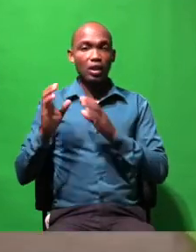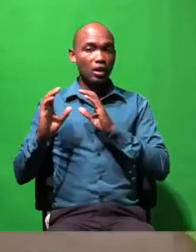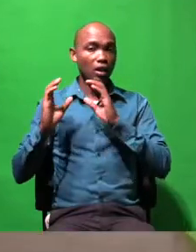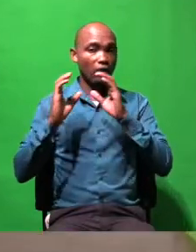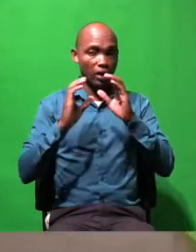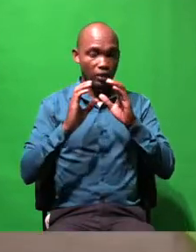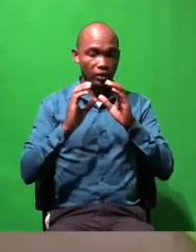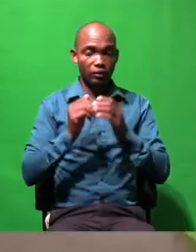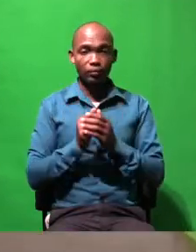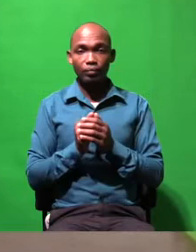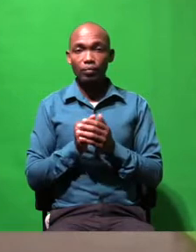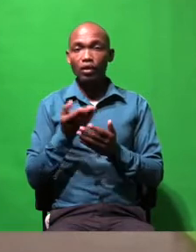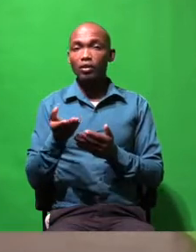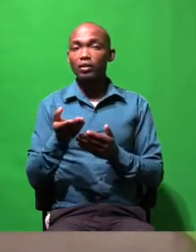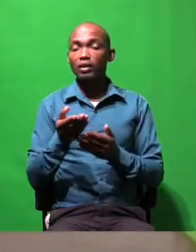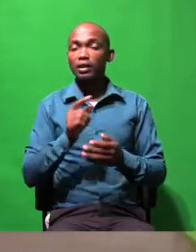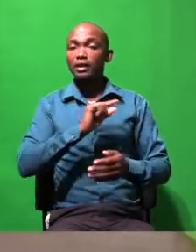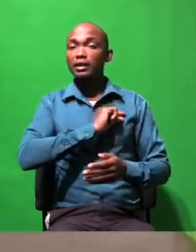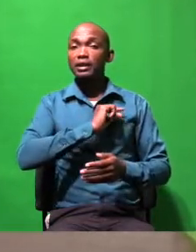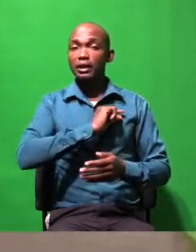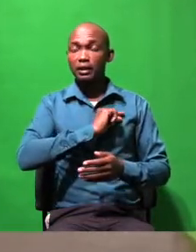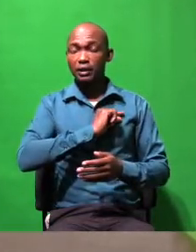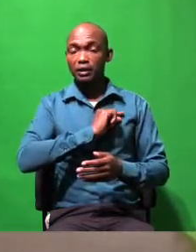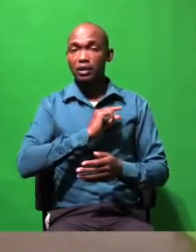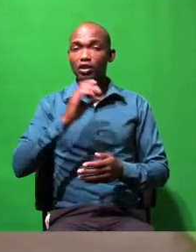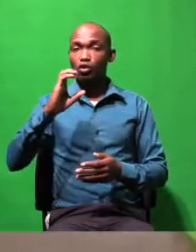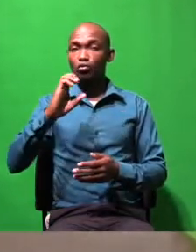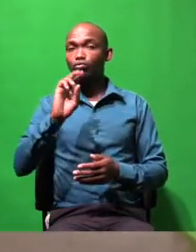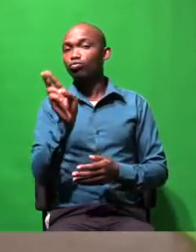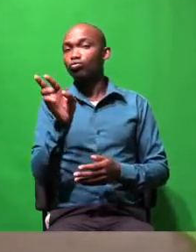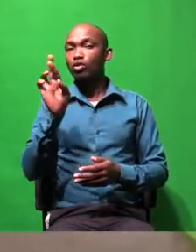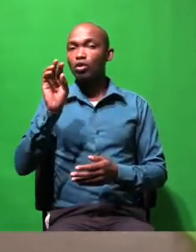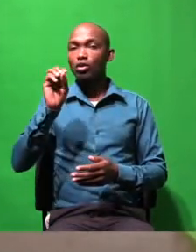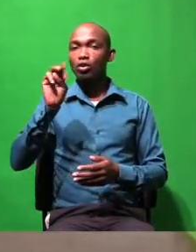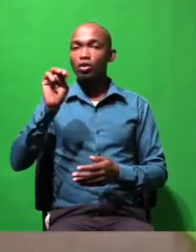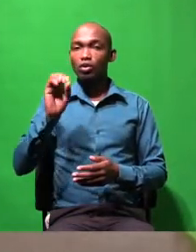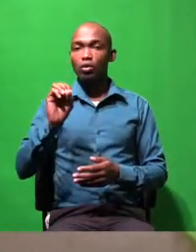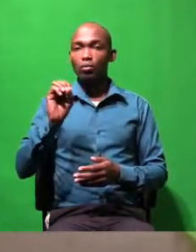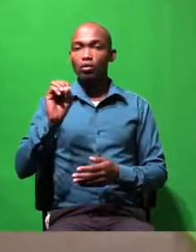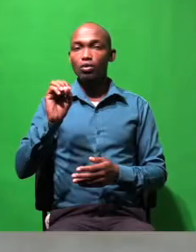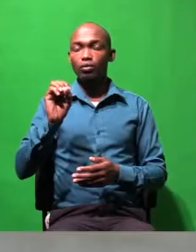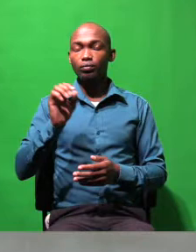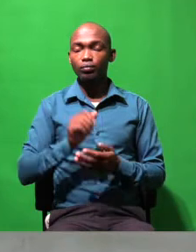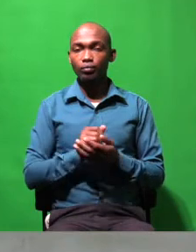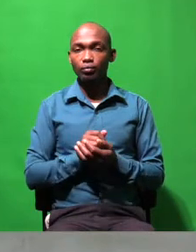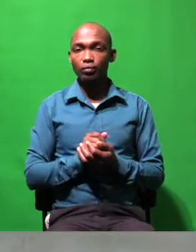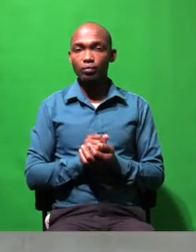on a sex chromosome? Carried on a sex chromosomes.